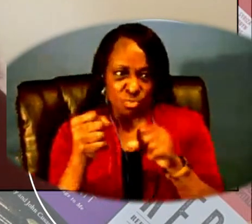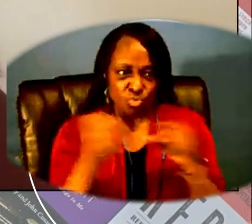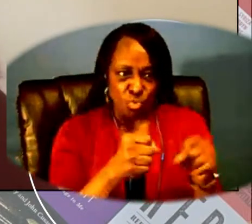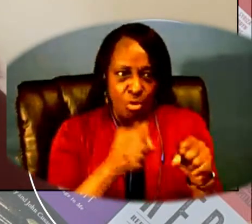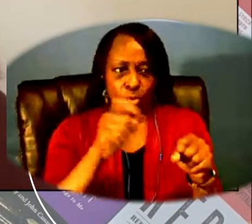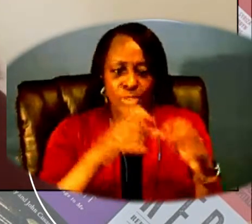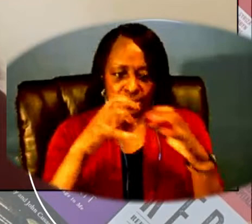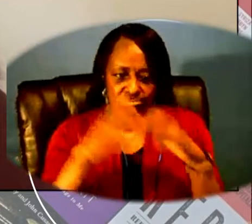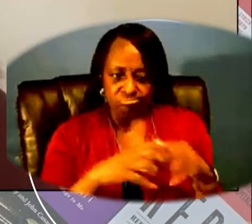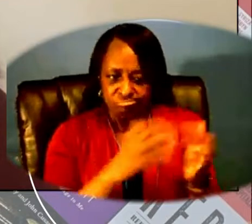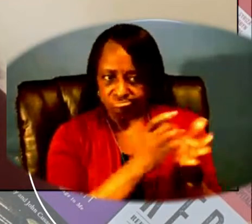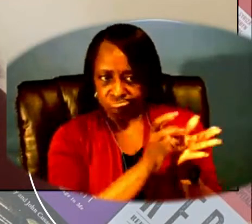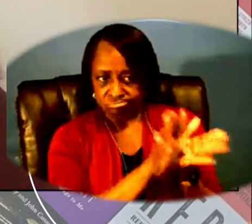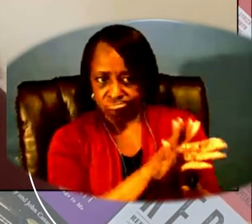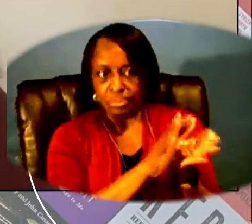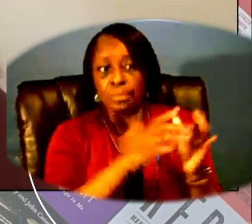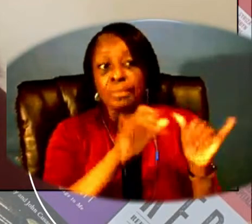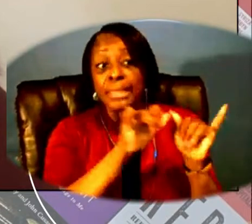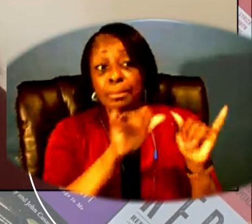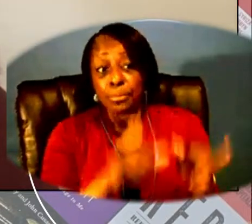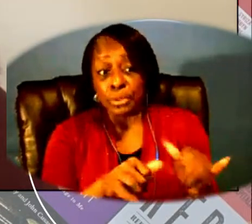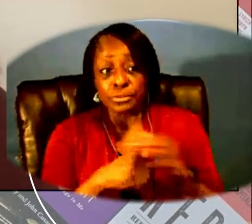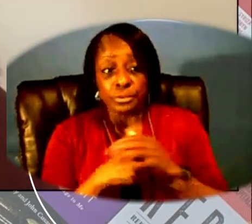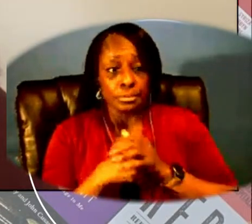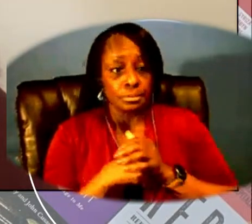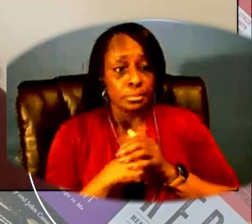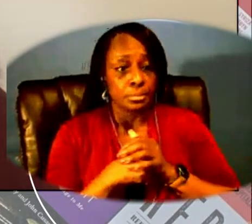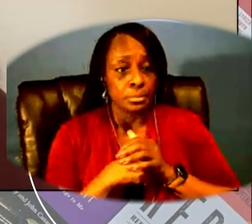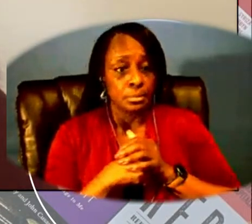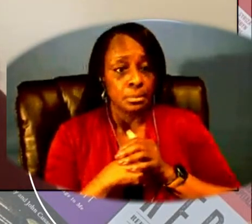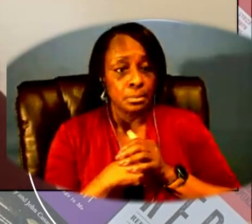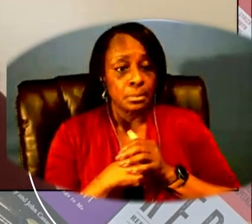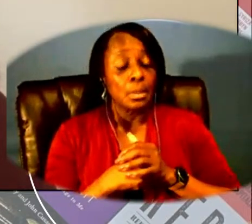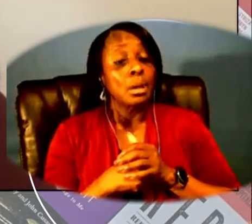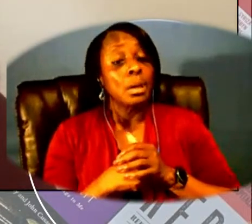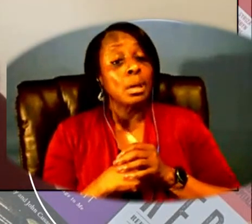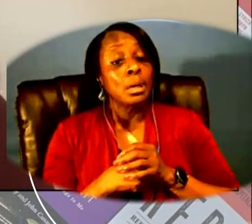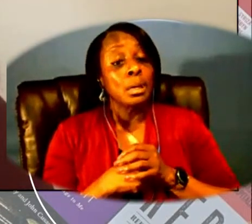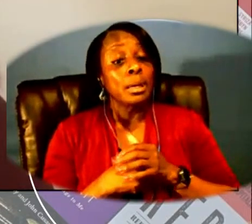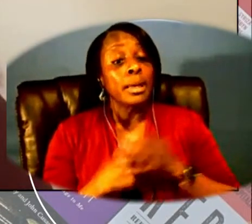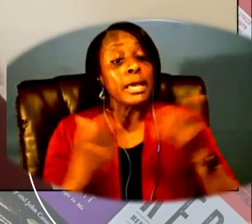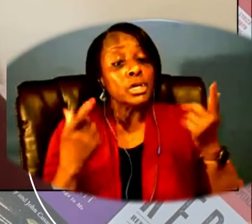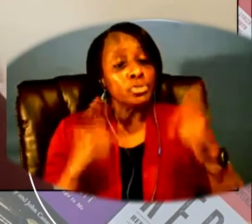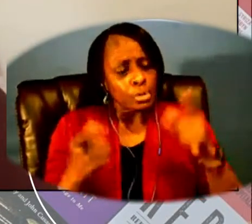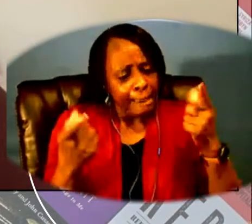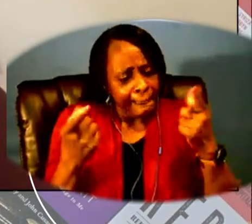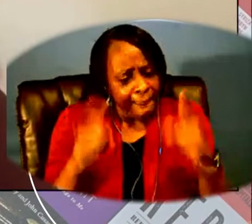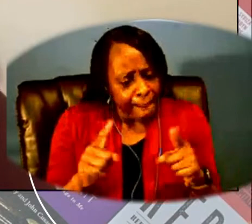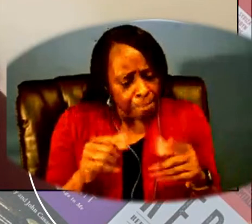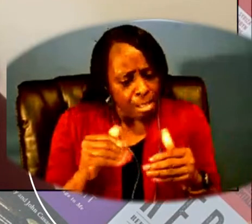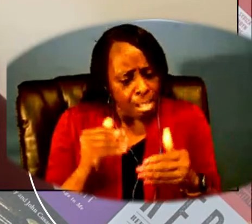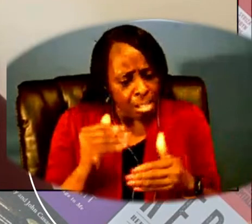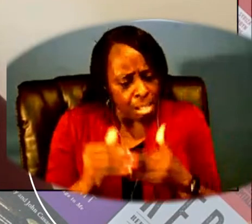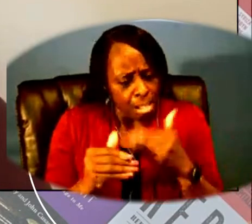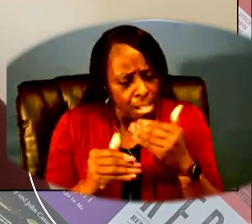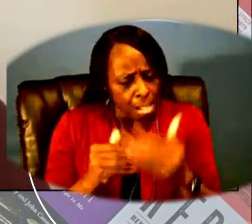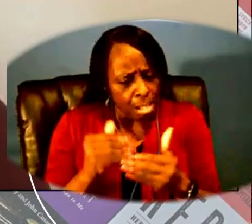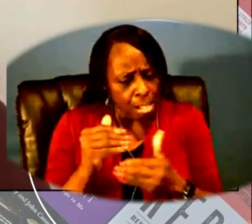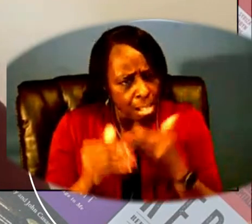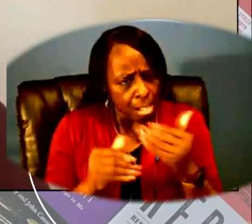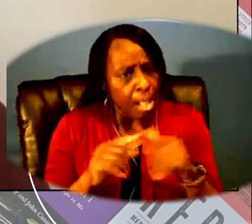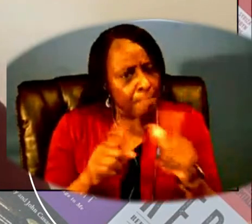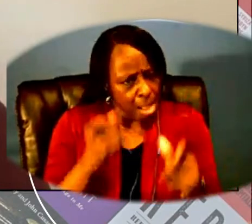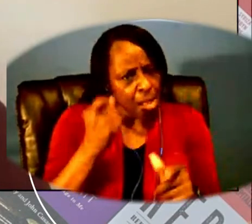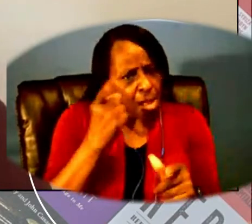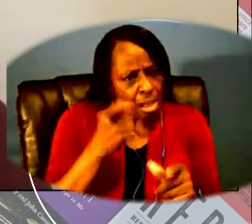time you have a situation that egregious, there should have been steps taken after. It's bad enough they weren't taken